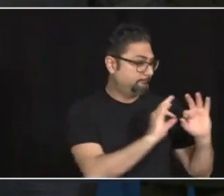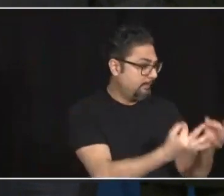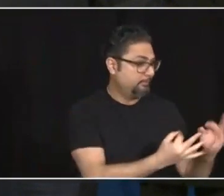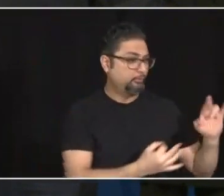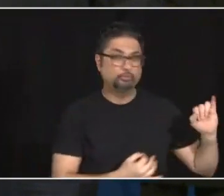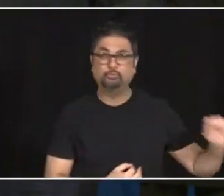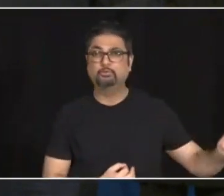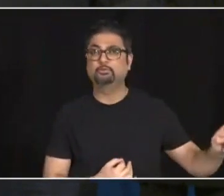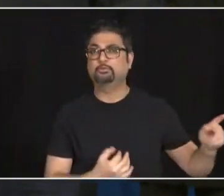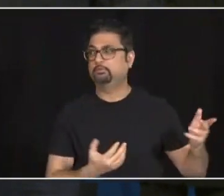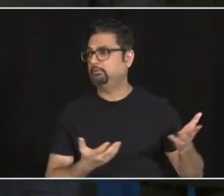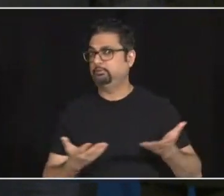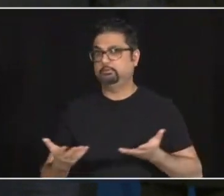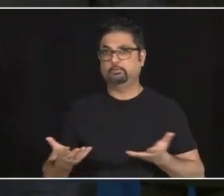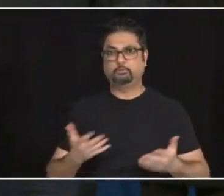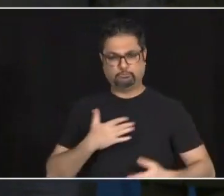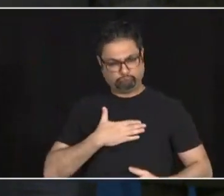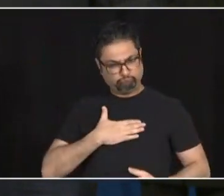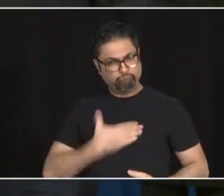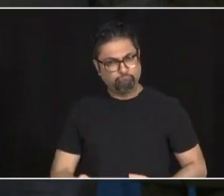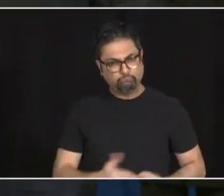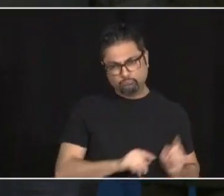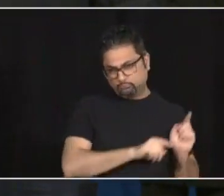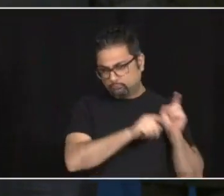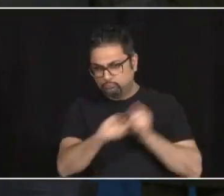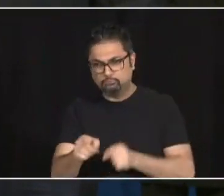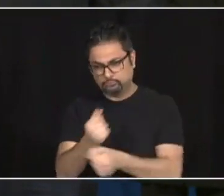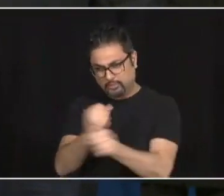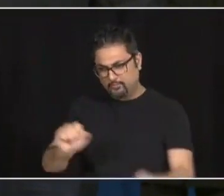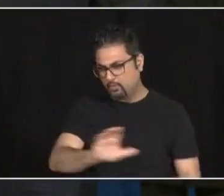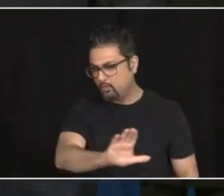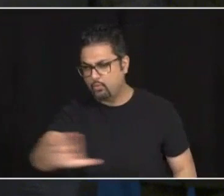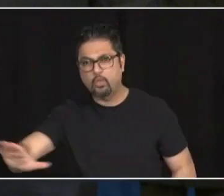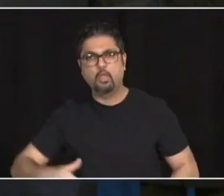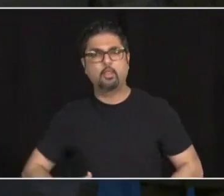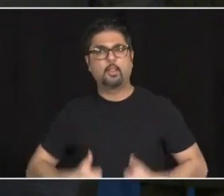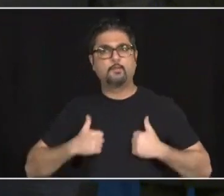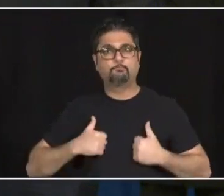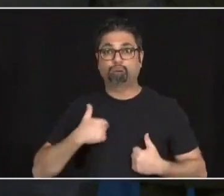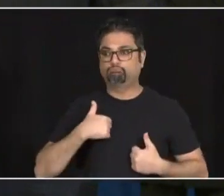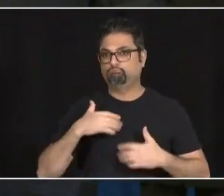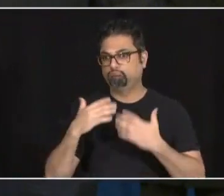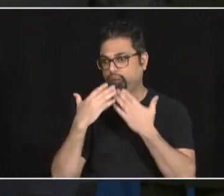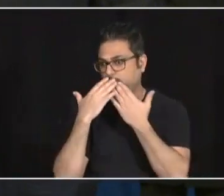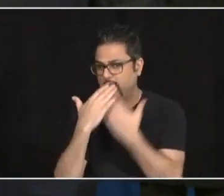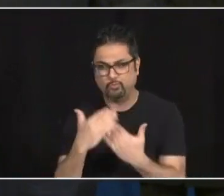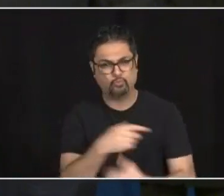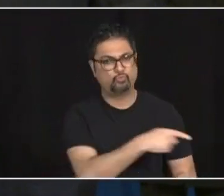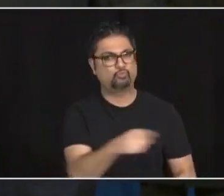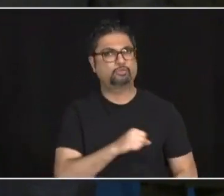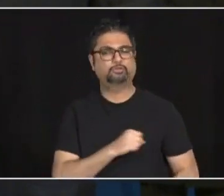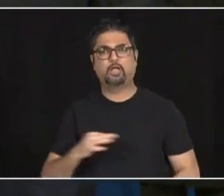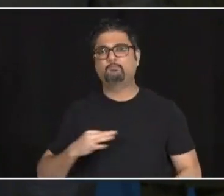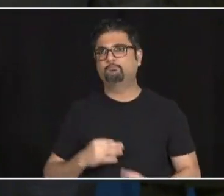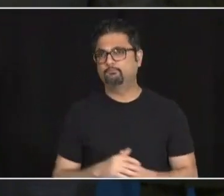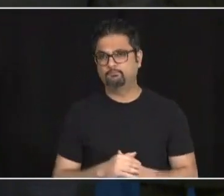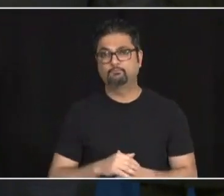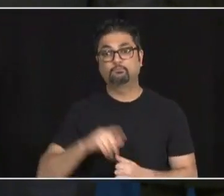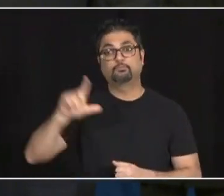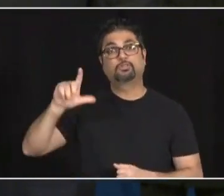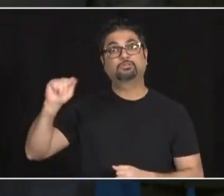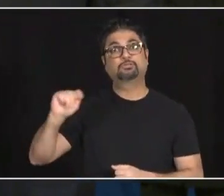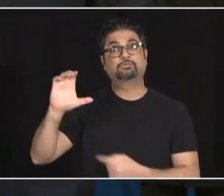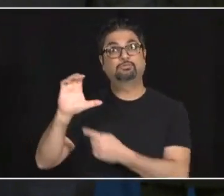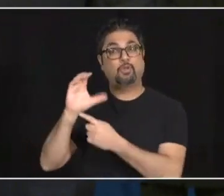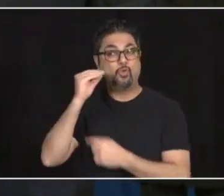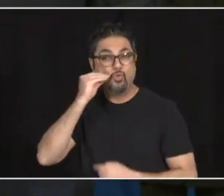an incredible debt of gratitude. Long-term care homes and other congregate living facilities are the epicenters